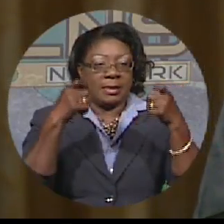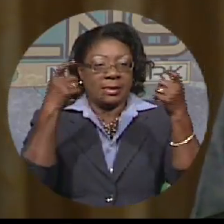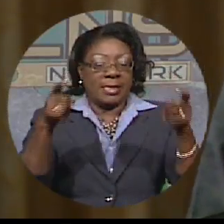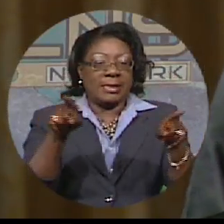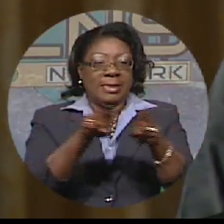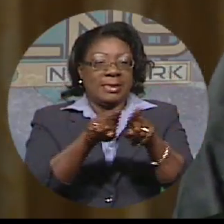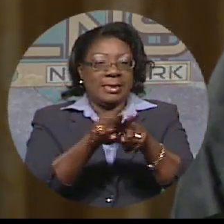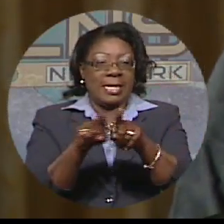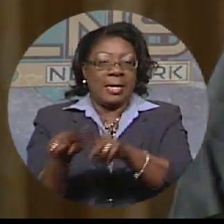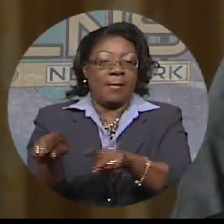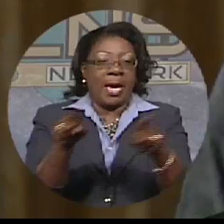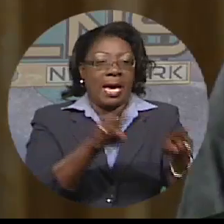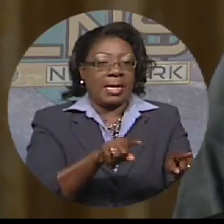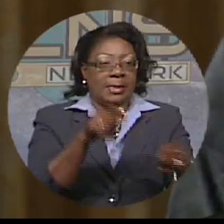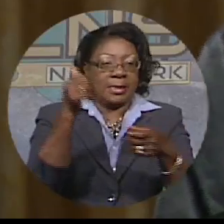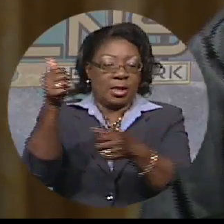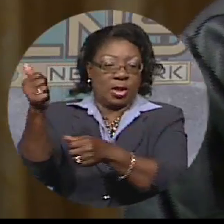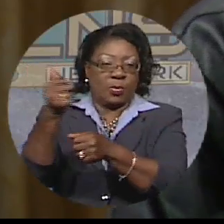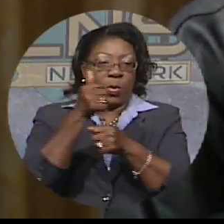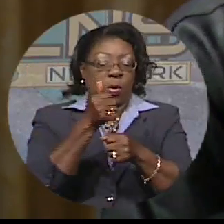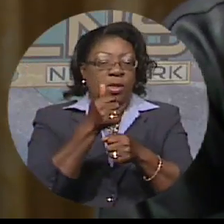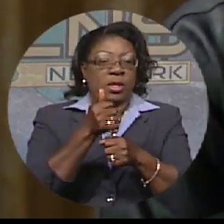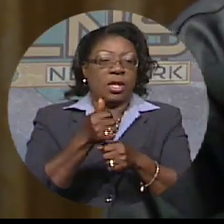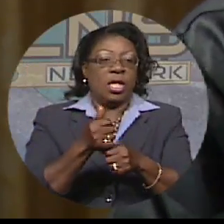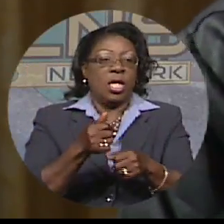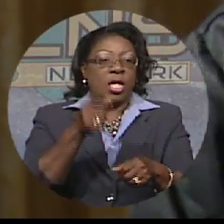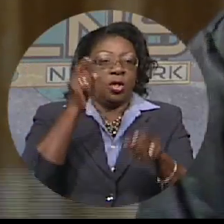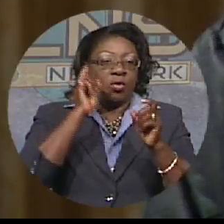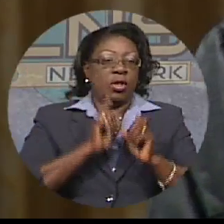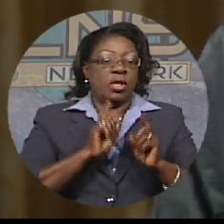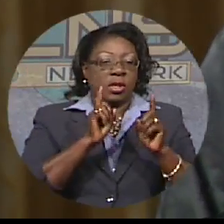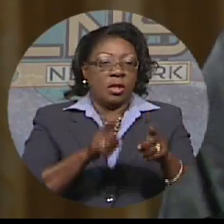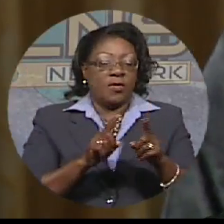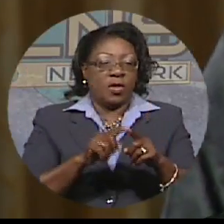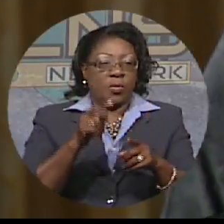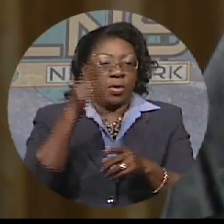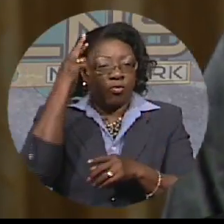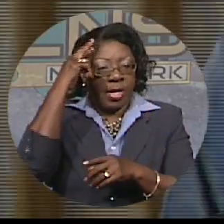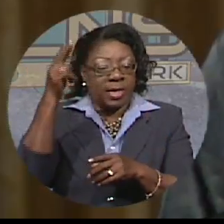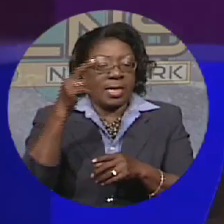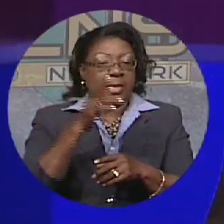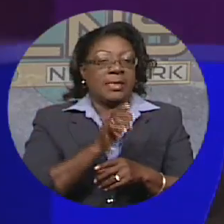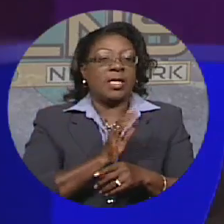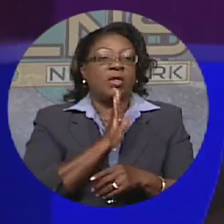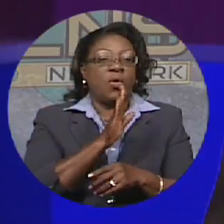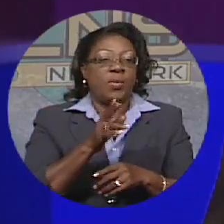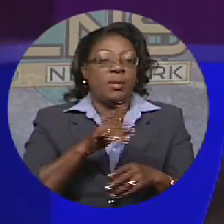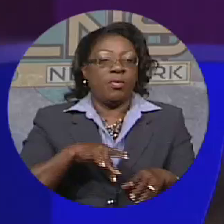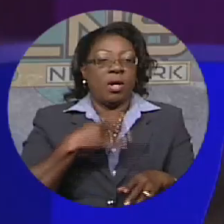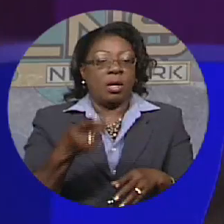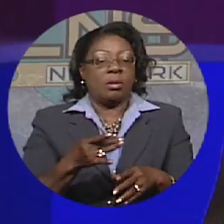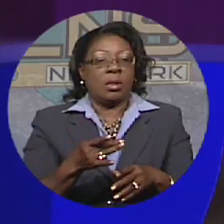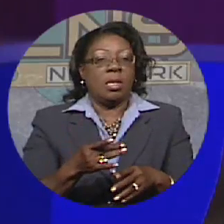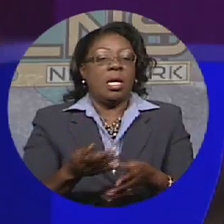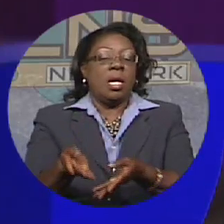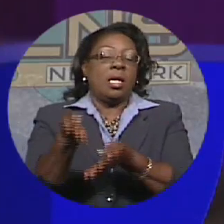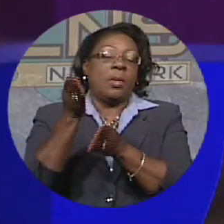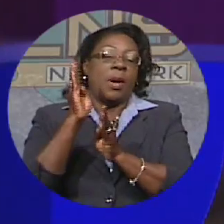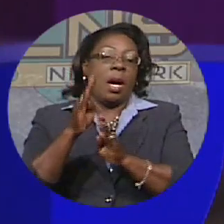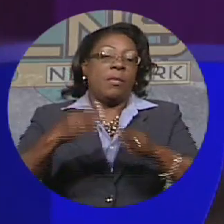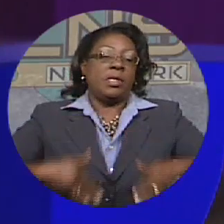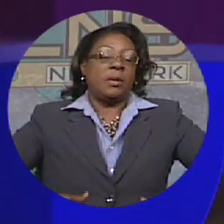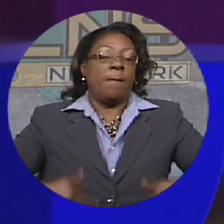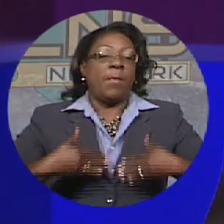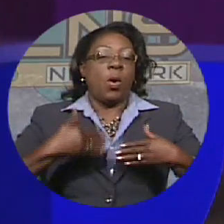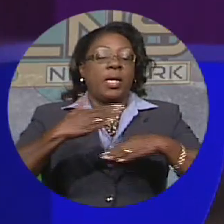the athletic ones. You deserve to be recognized and to be proud. Well, the Bahamas Bodybuilding and